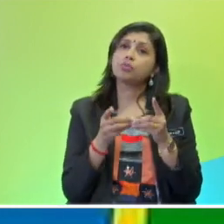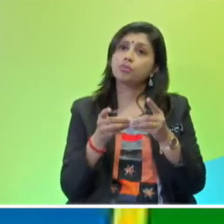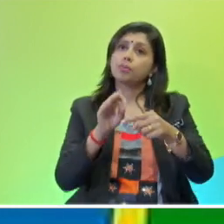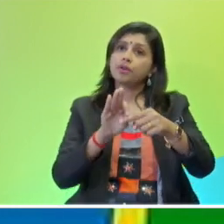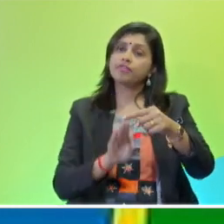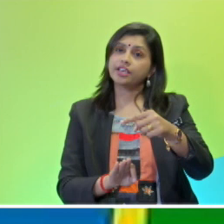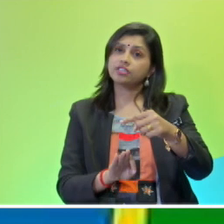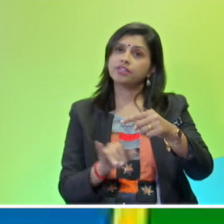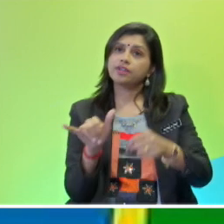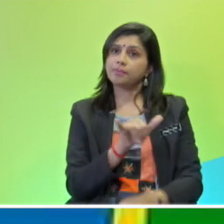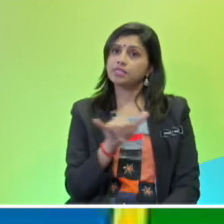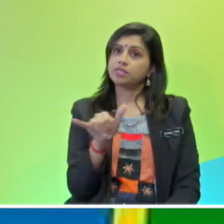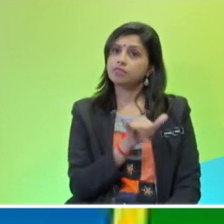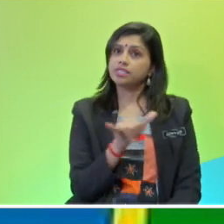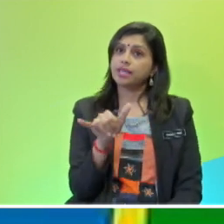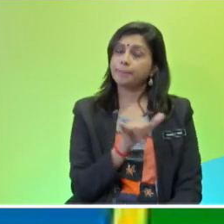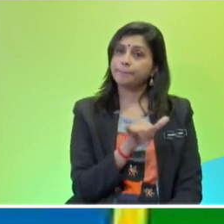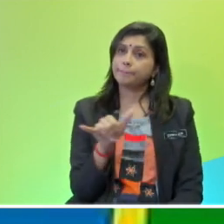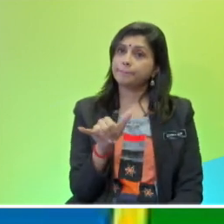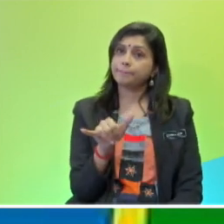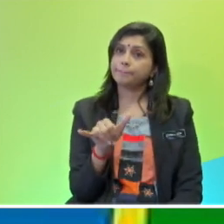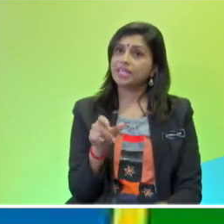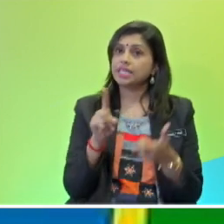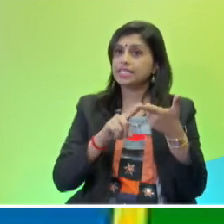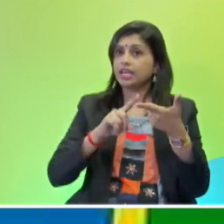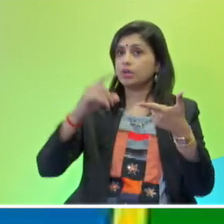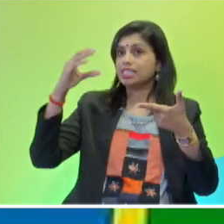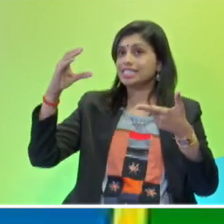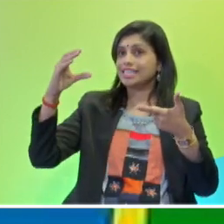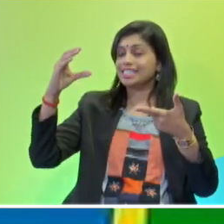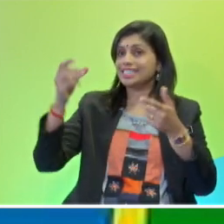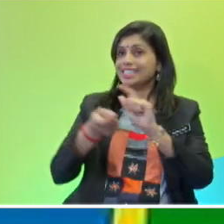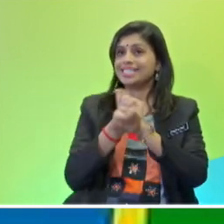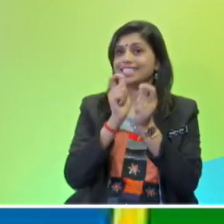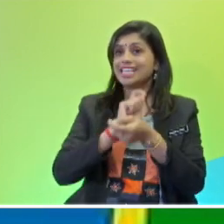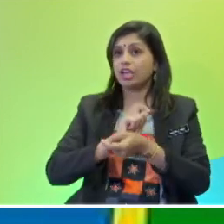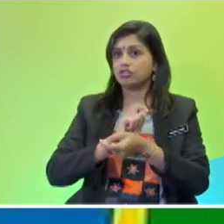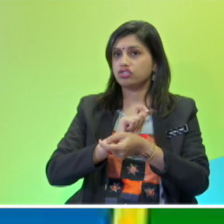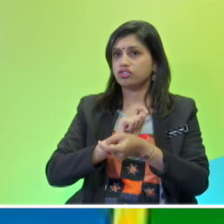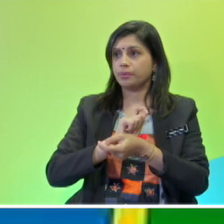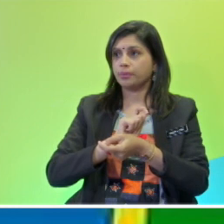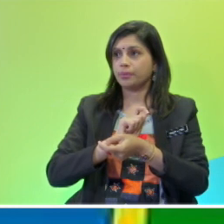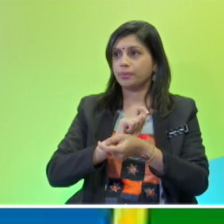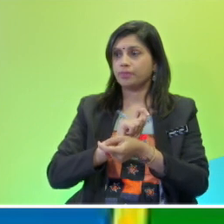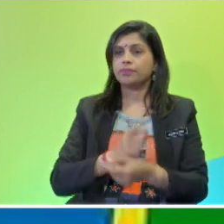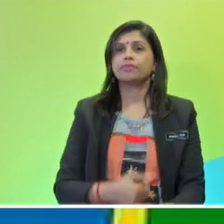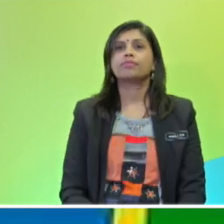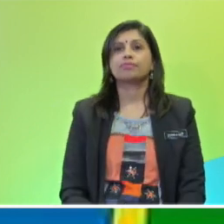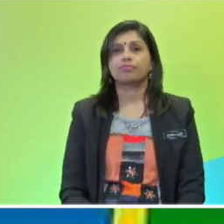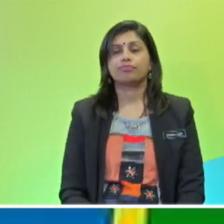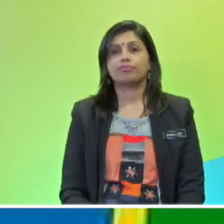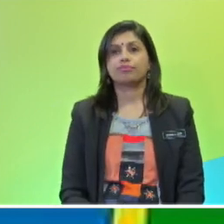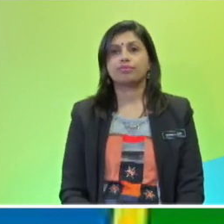change the what we change there in the second method. We change the symbol. Yes, we change the operation, division, we change